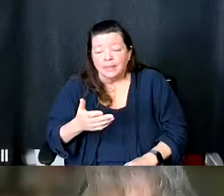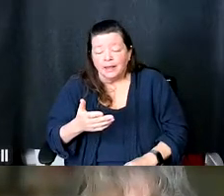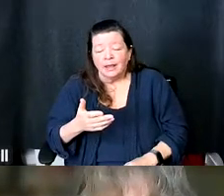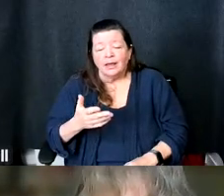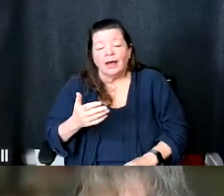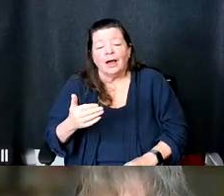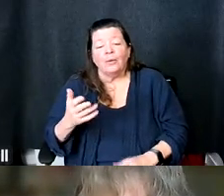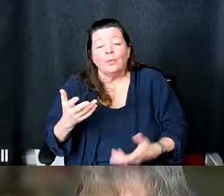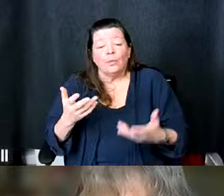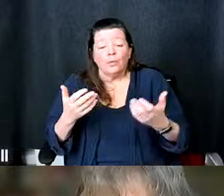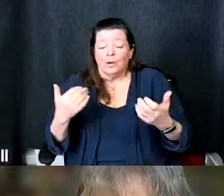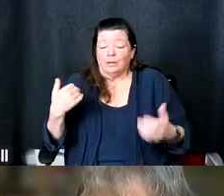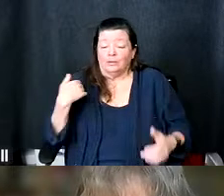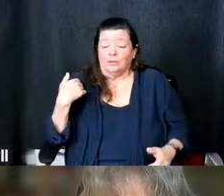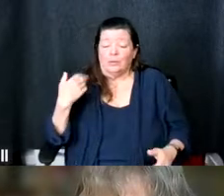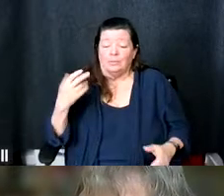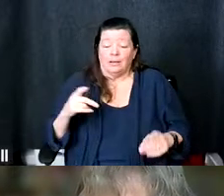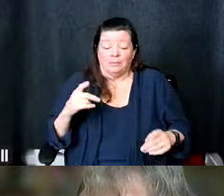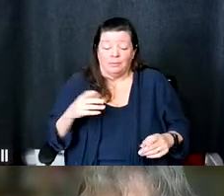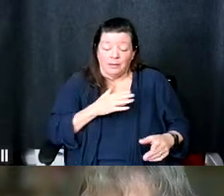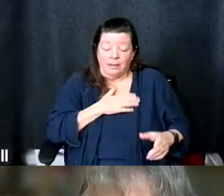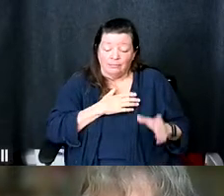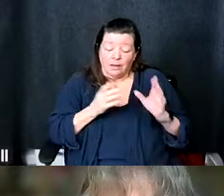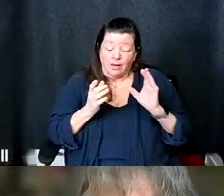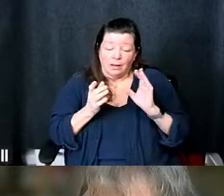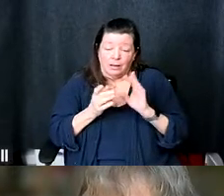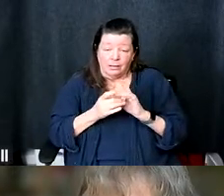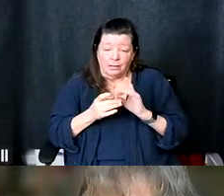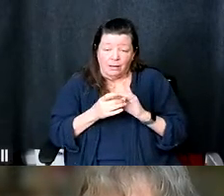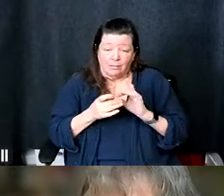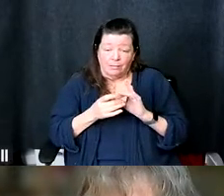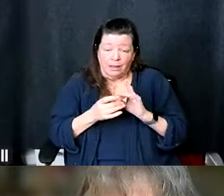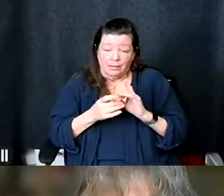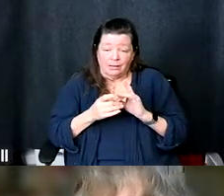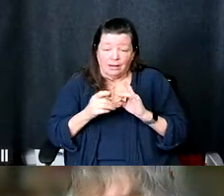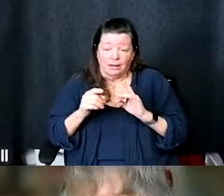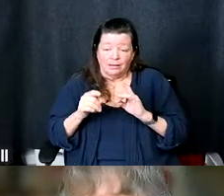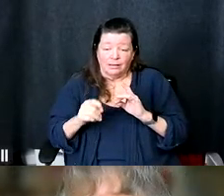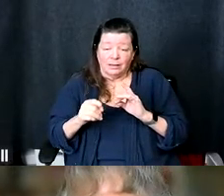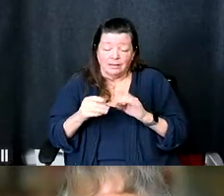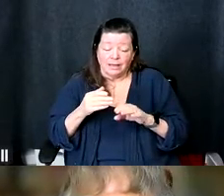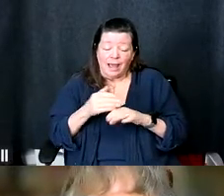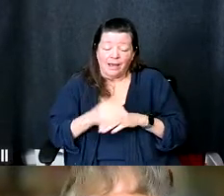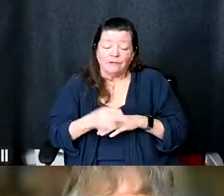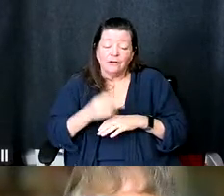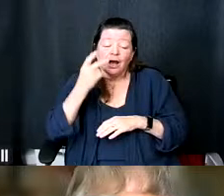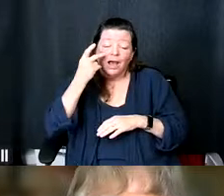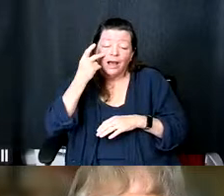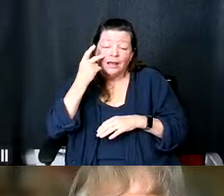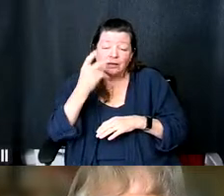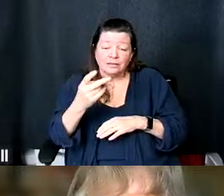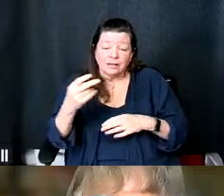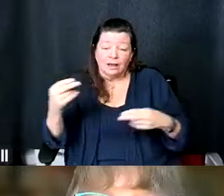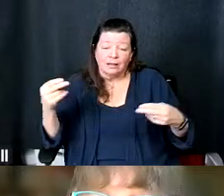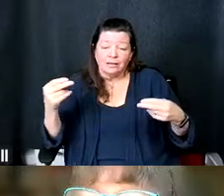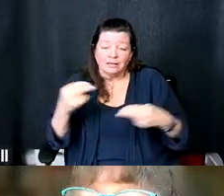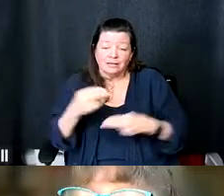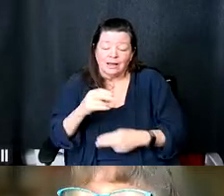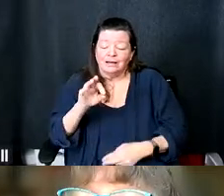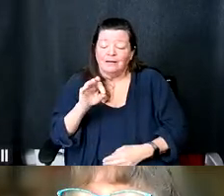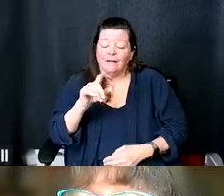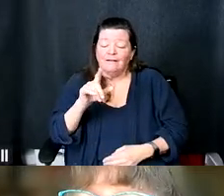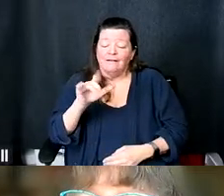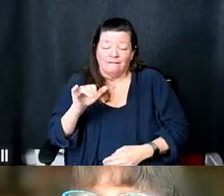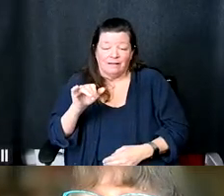that my comment on this after seeing the flyaway,